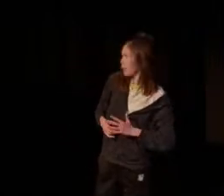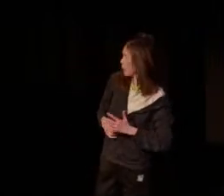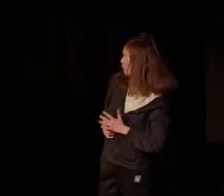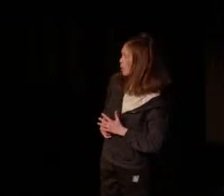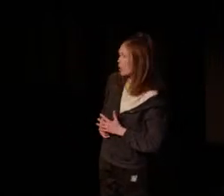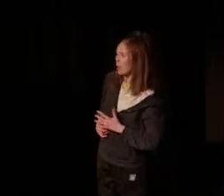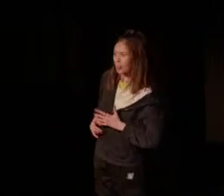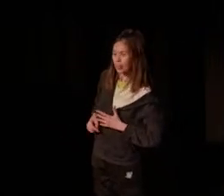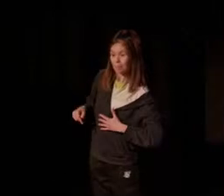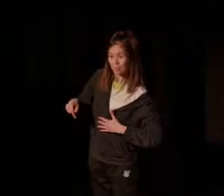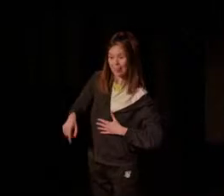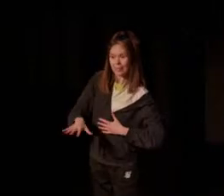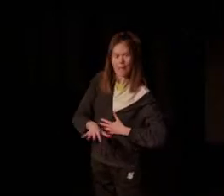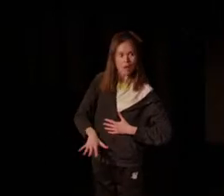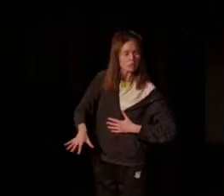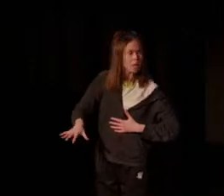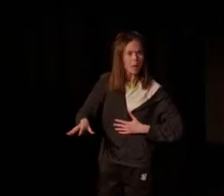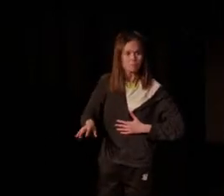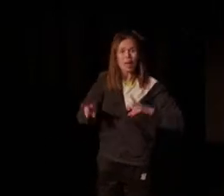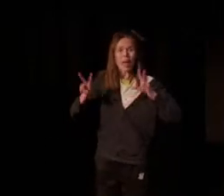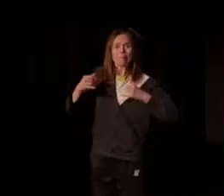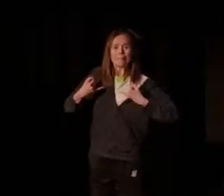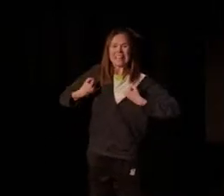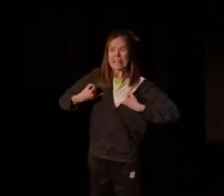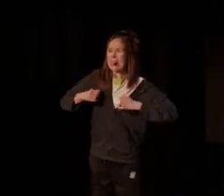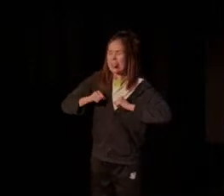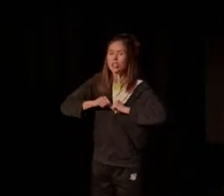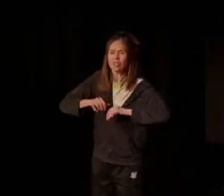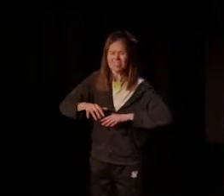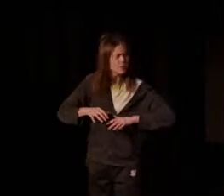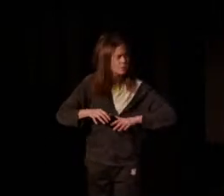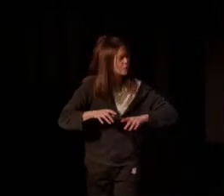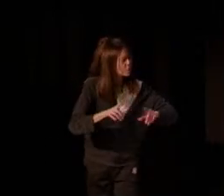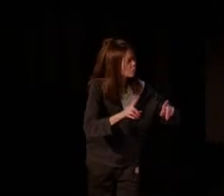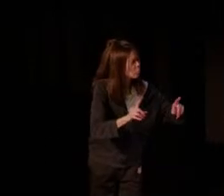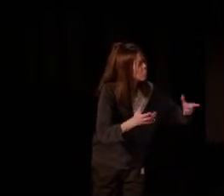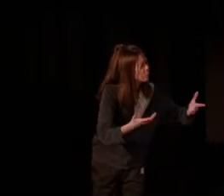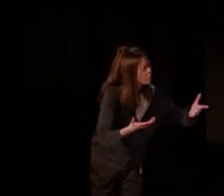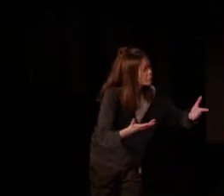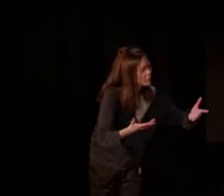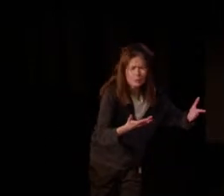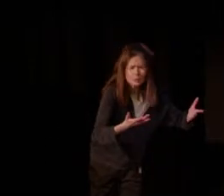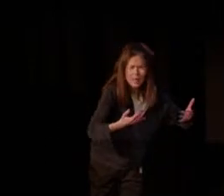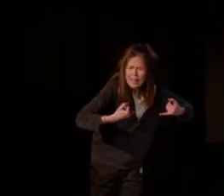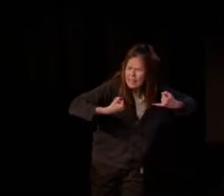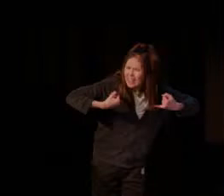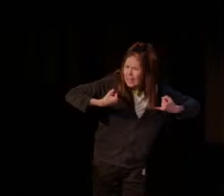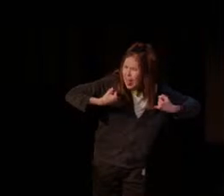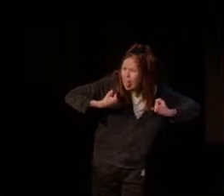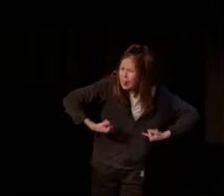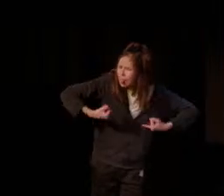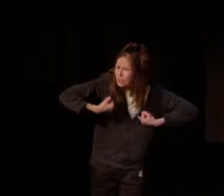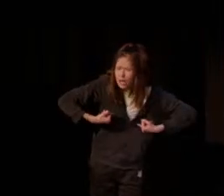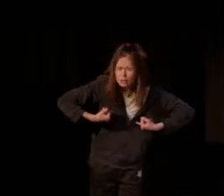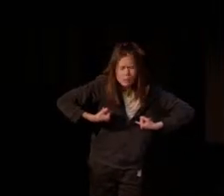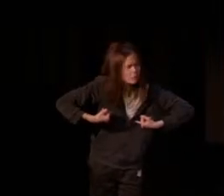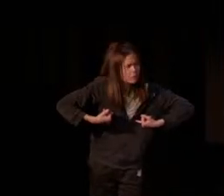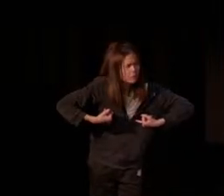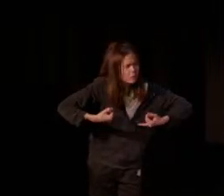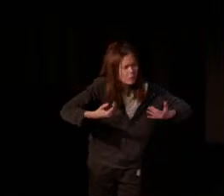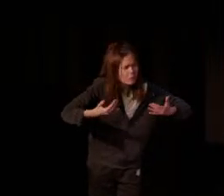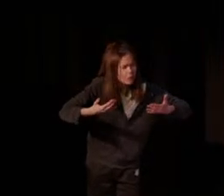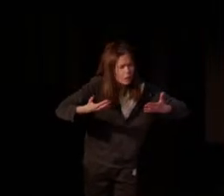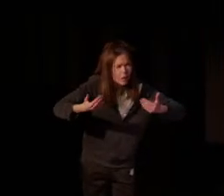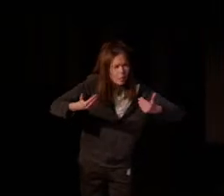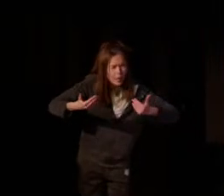sickness. But I may not answer. How? Spread to me. If you know that which may